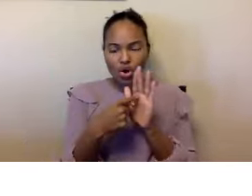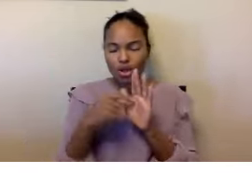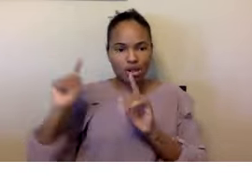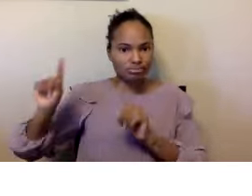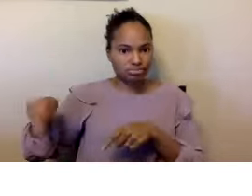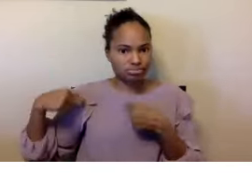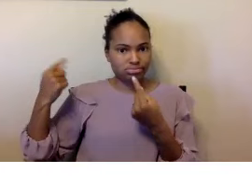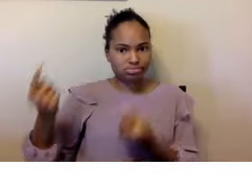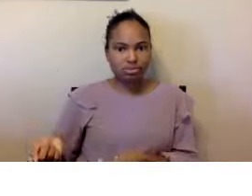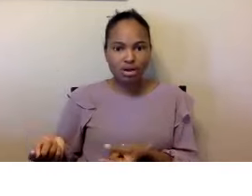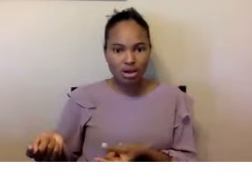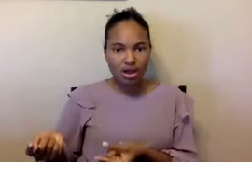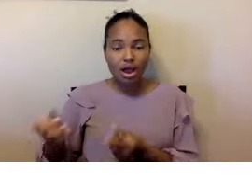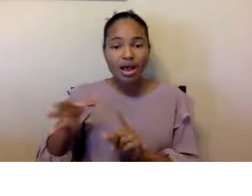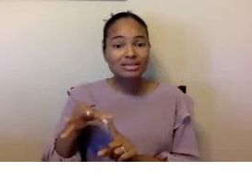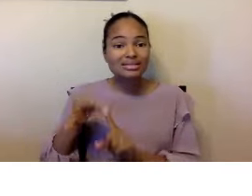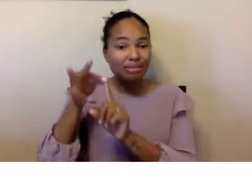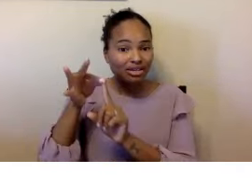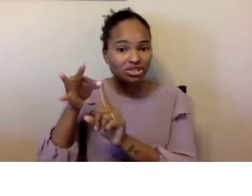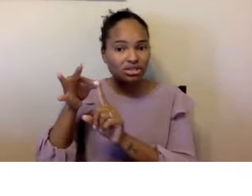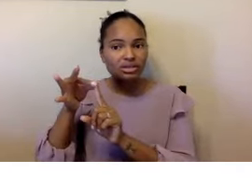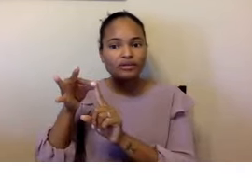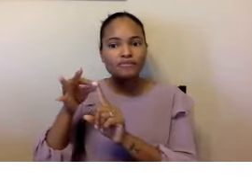especially when